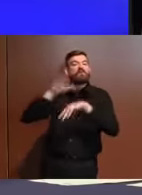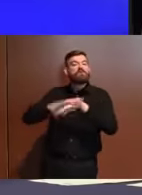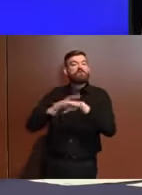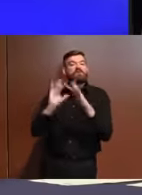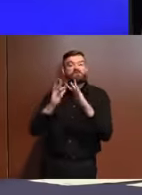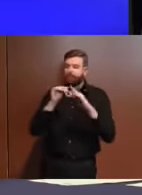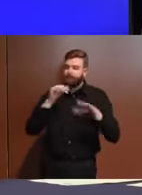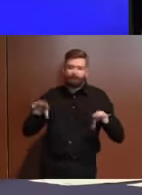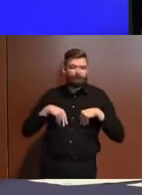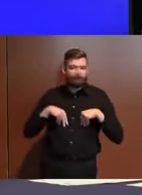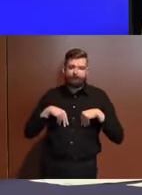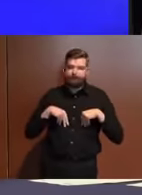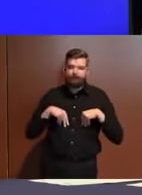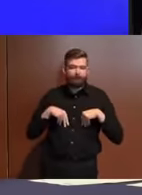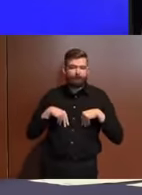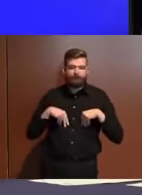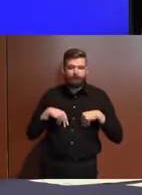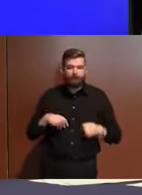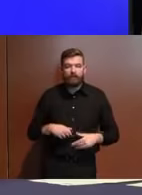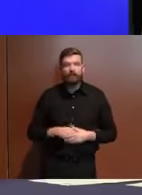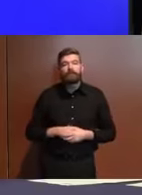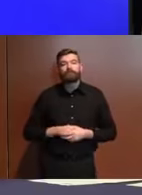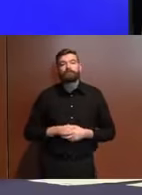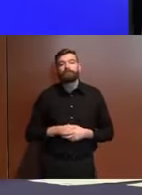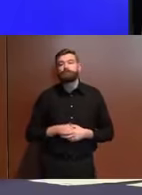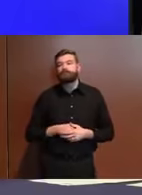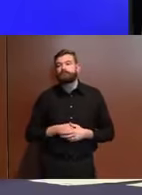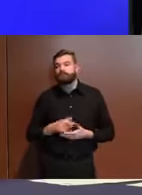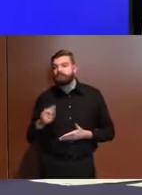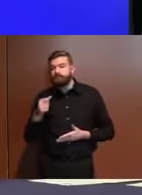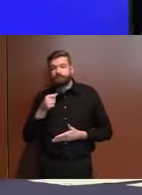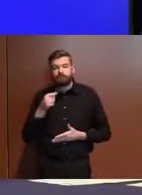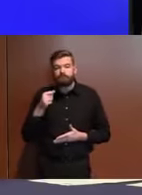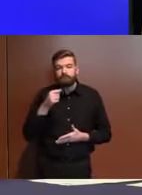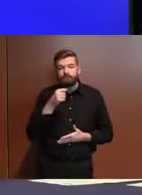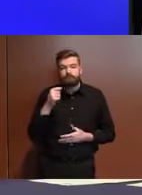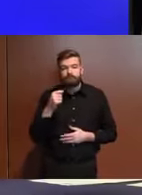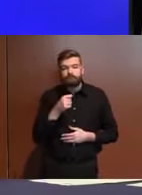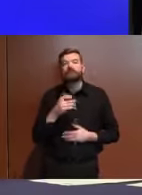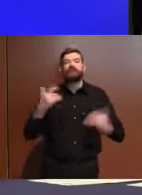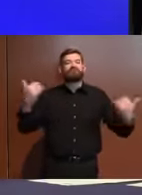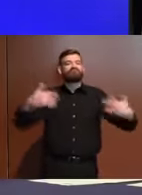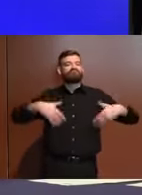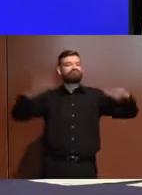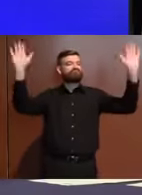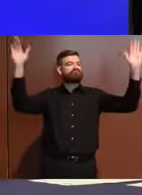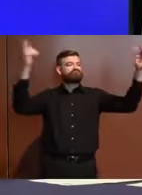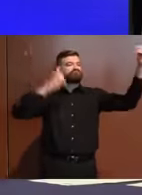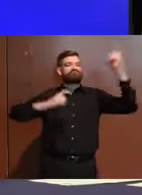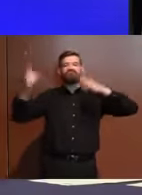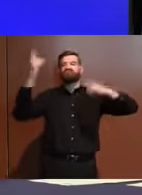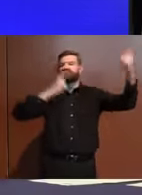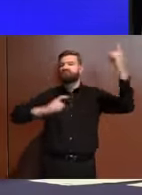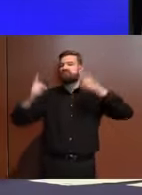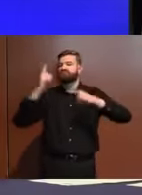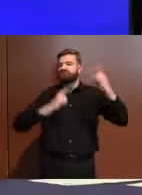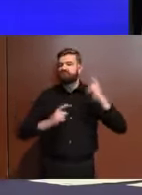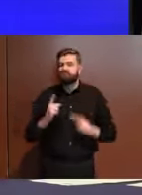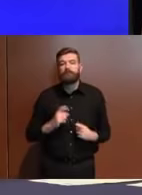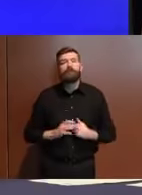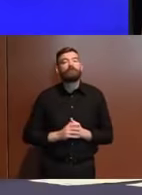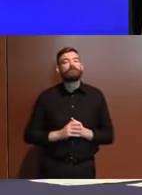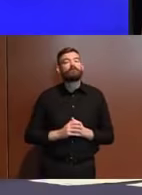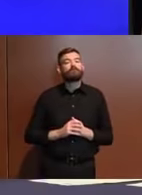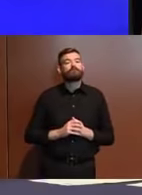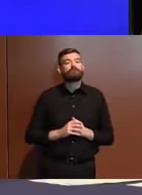sure. You got the microphone? Come on down. So, a few Hold things. on one sec. Yeah, no problem. So as